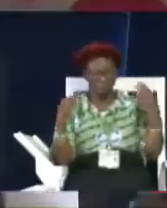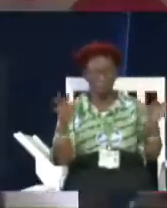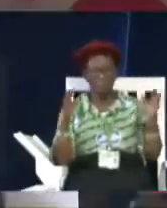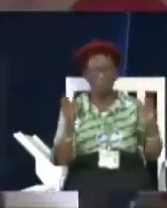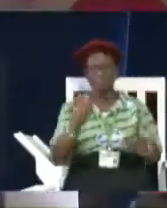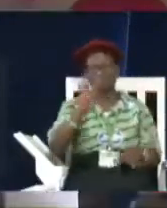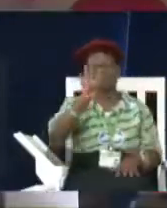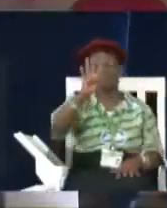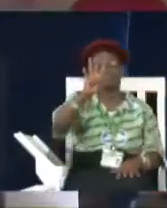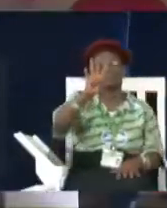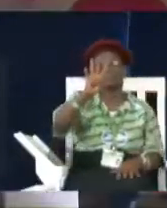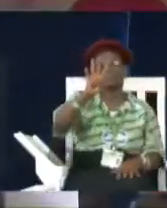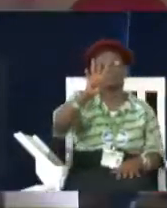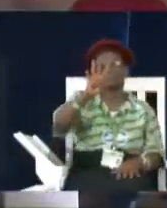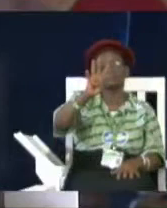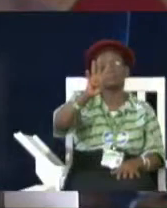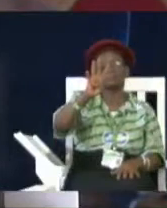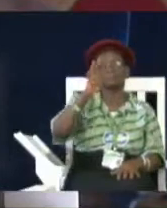Four.